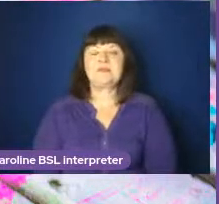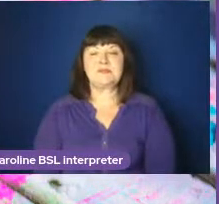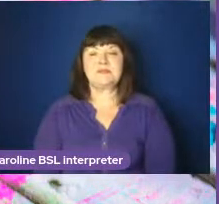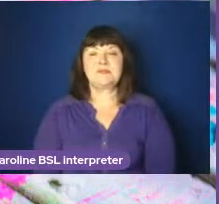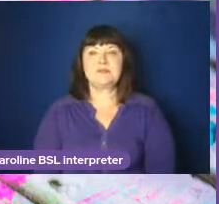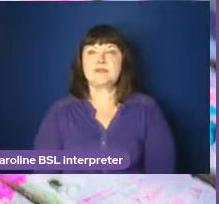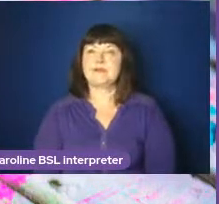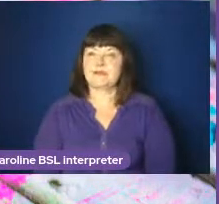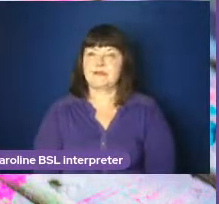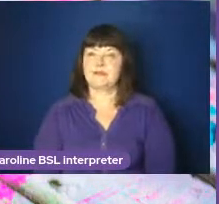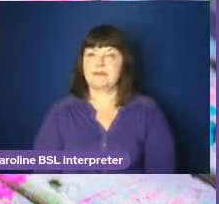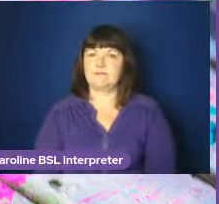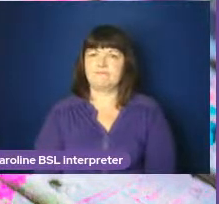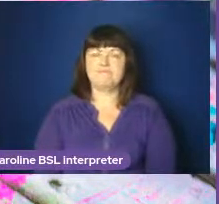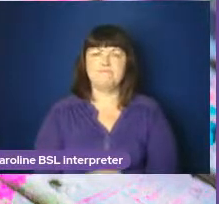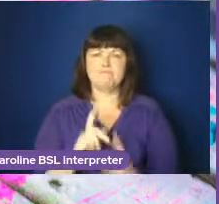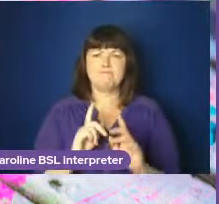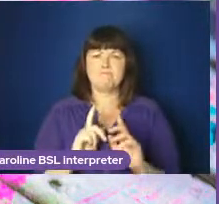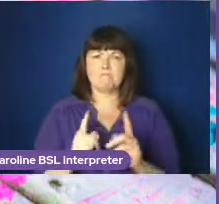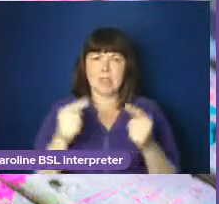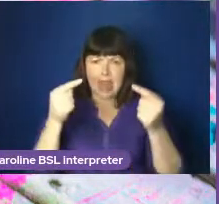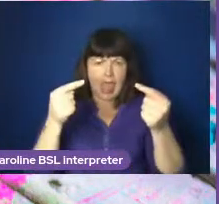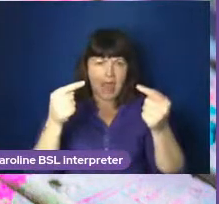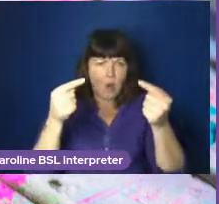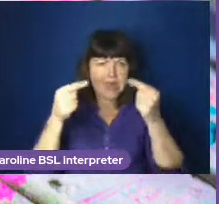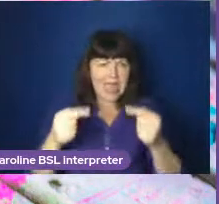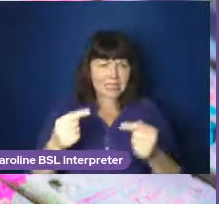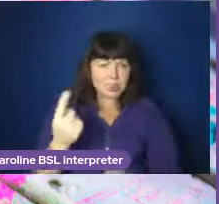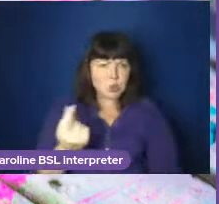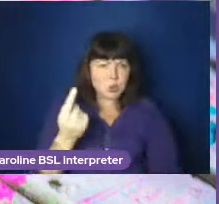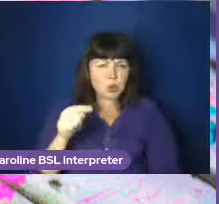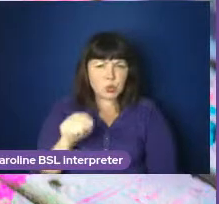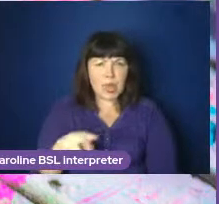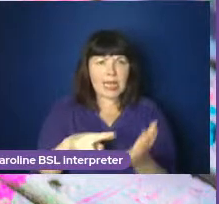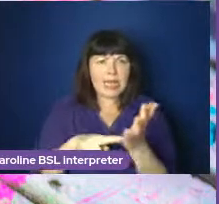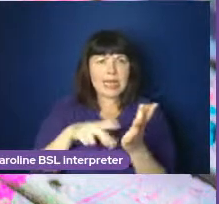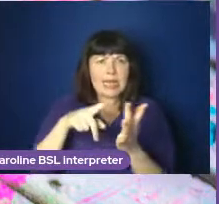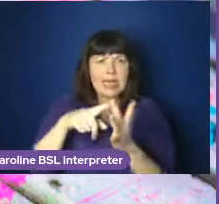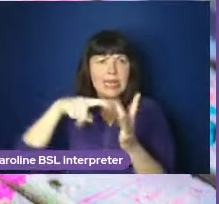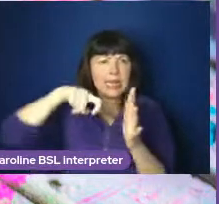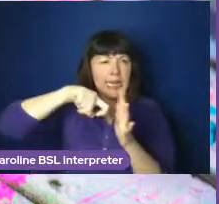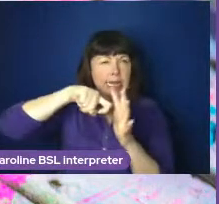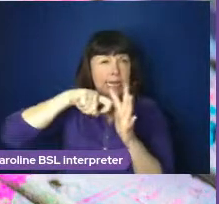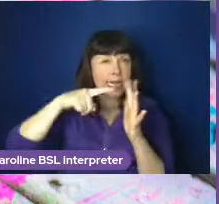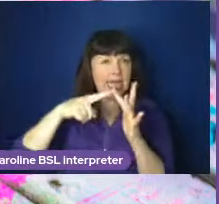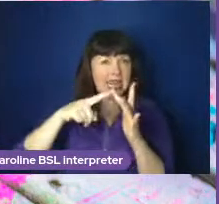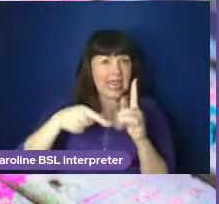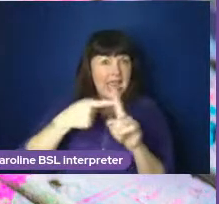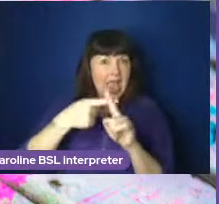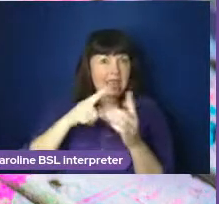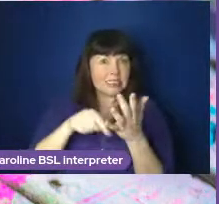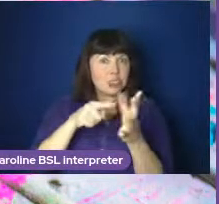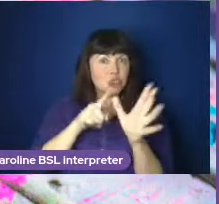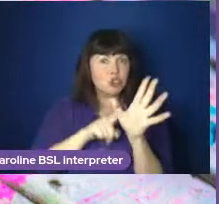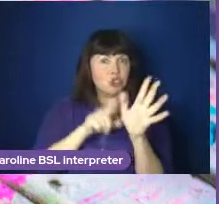Now, I don't know if we've got Nikki and Jaden were next on my list, but I don't know if they're quite ready yet.